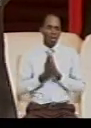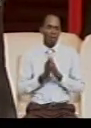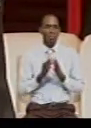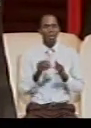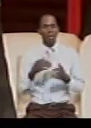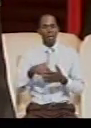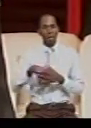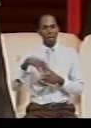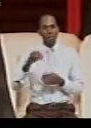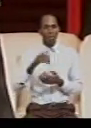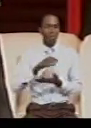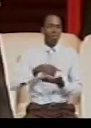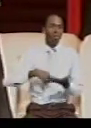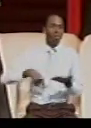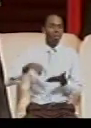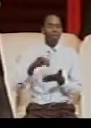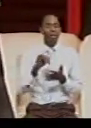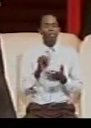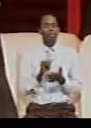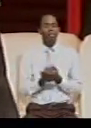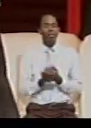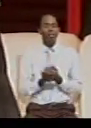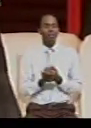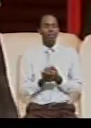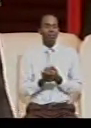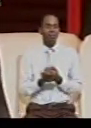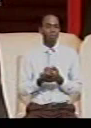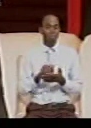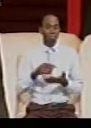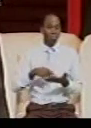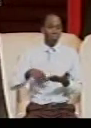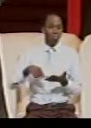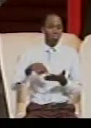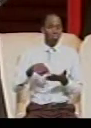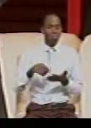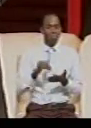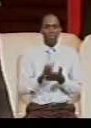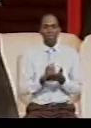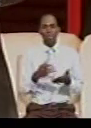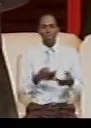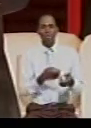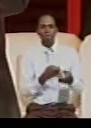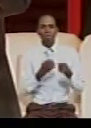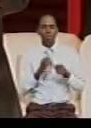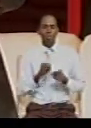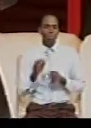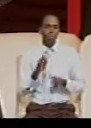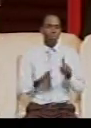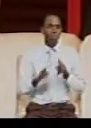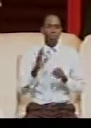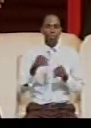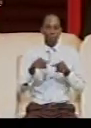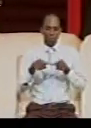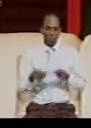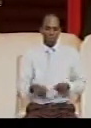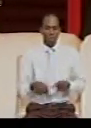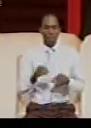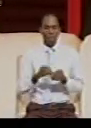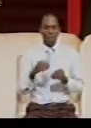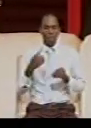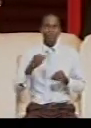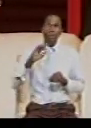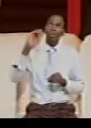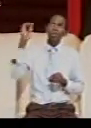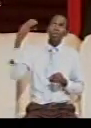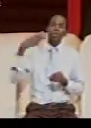circle. And that magnet or temptation drawing people. If you remain in the grace of God, in the strength of